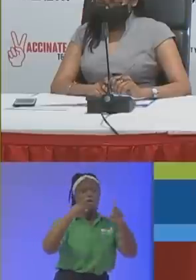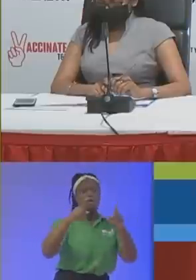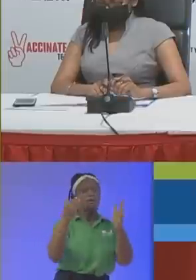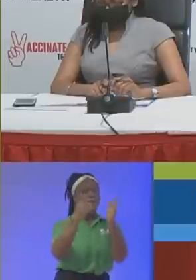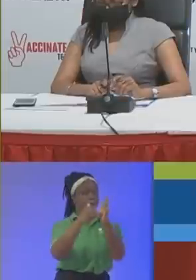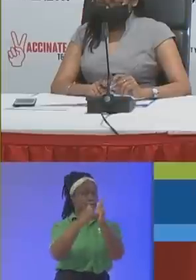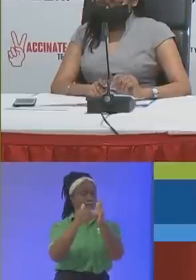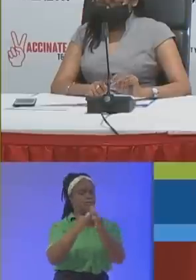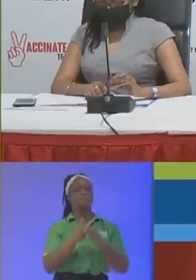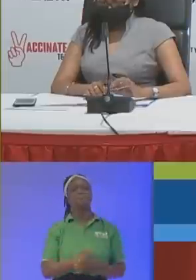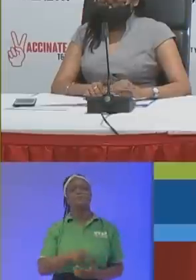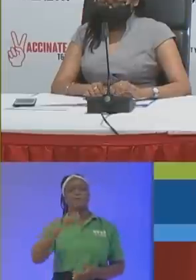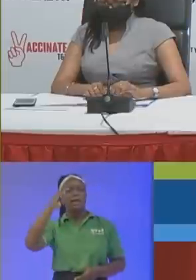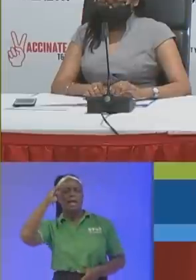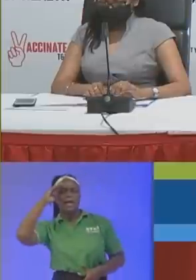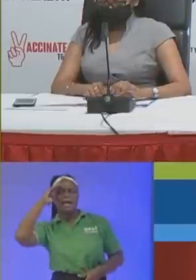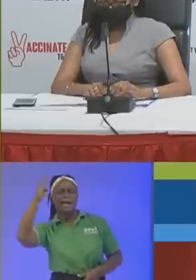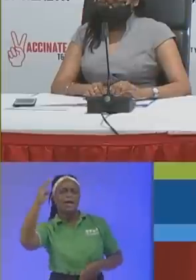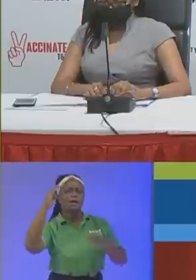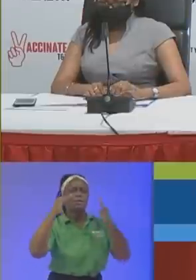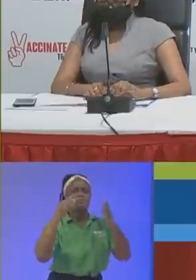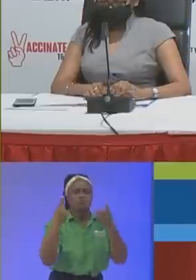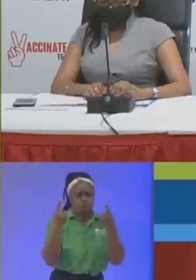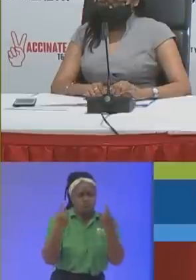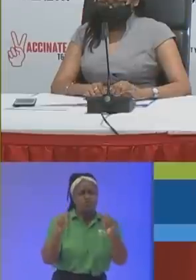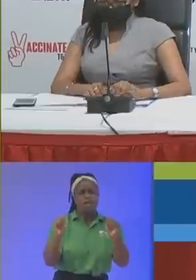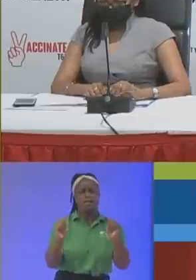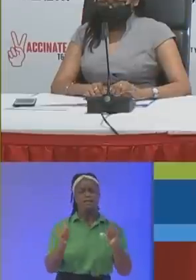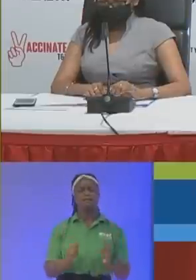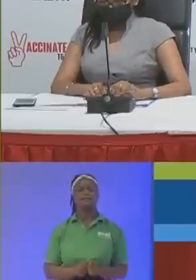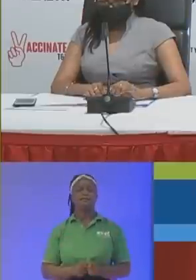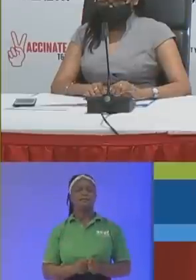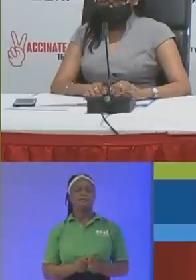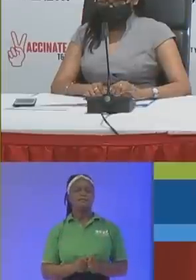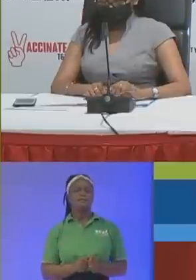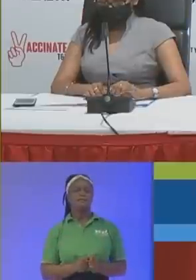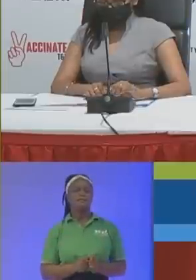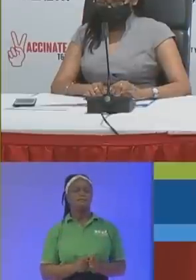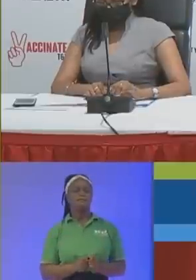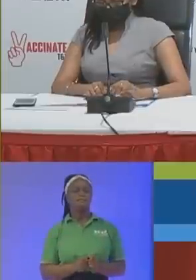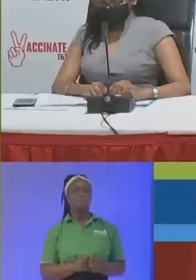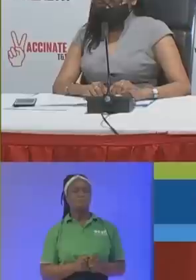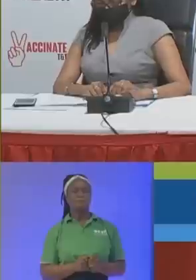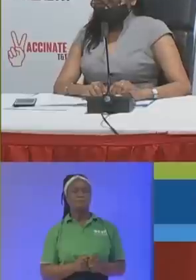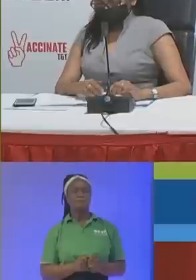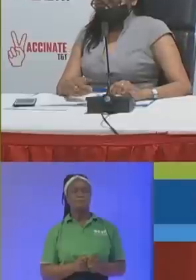Hi. Can you provide any update regarding the pediatric hospital cases? Thank you.